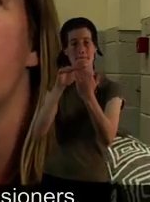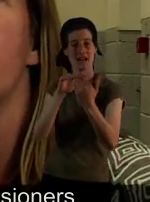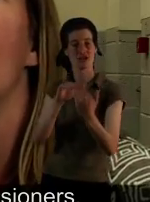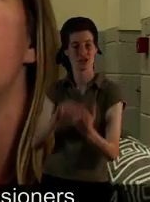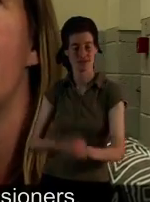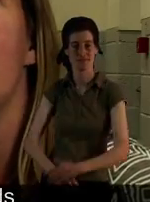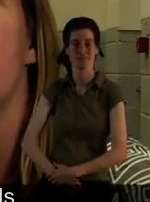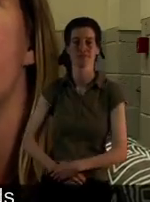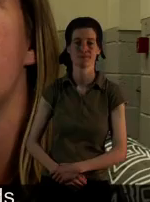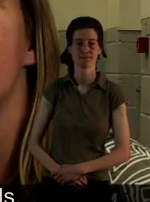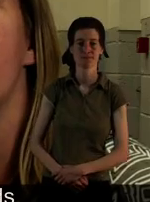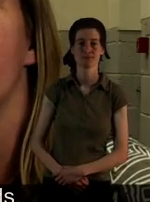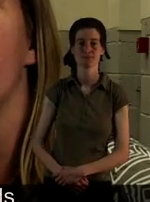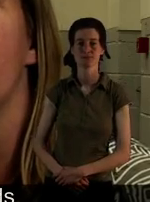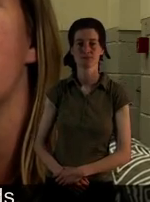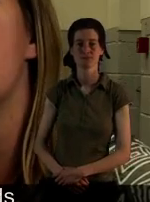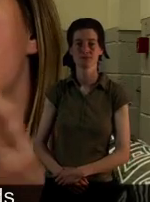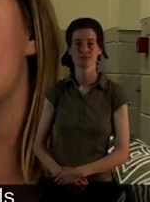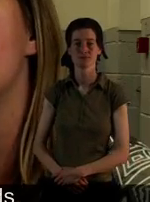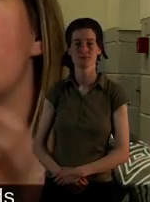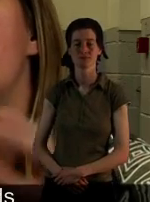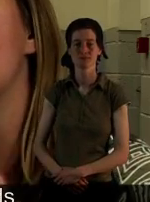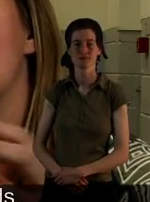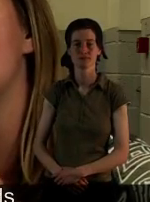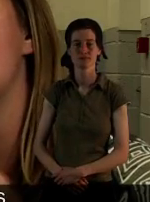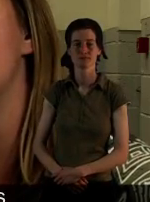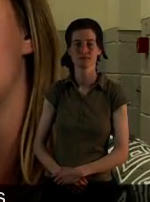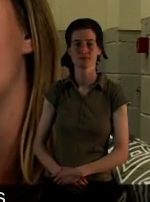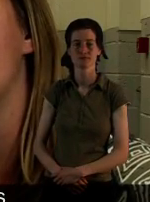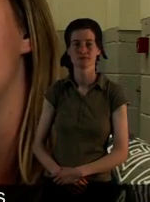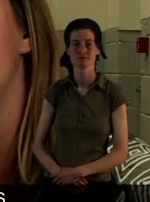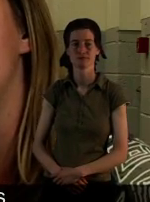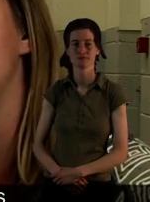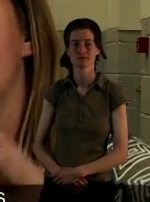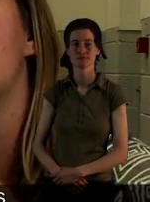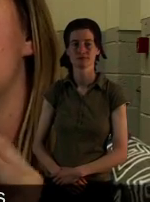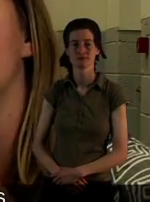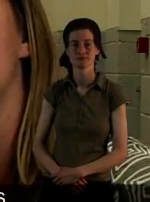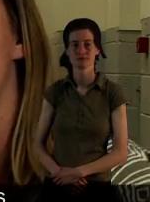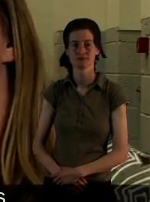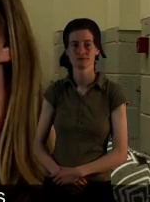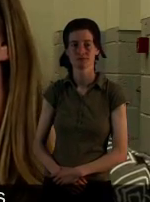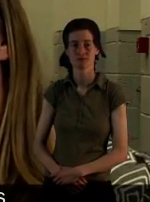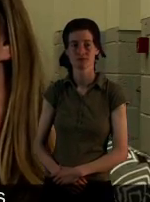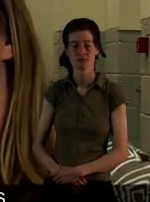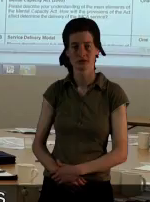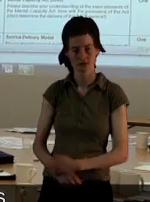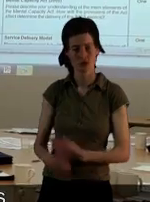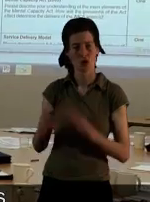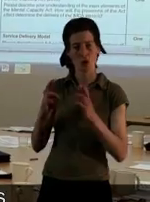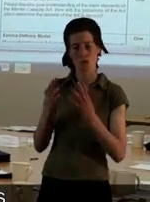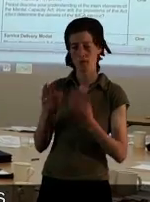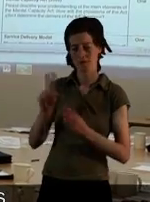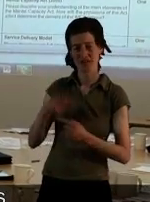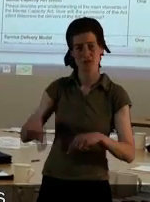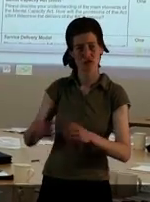those commissioners want in their services moving forwards, to make sure that you can match those up with the disability organisations that